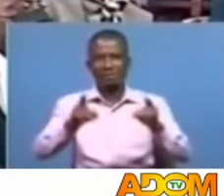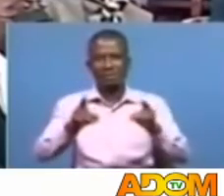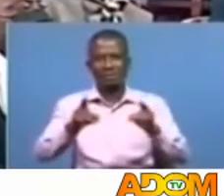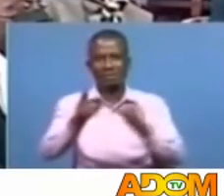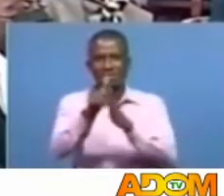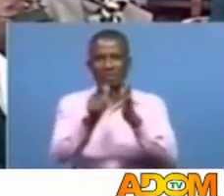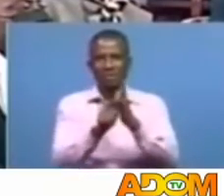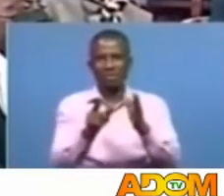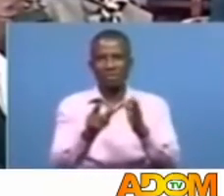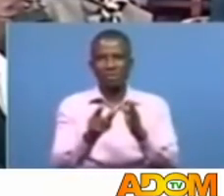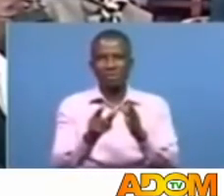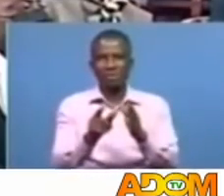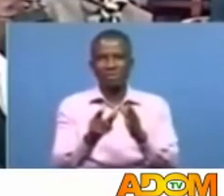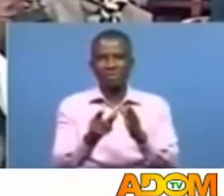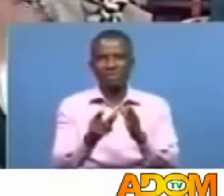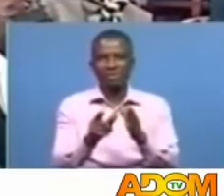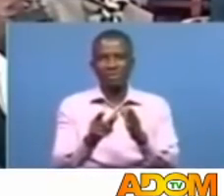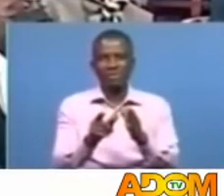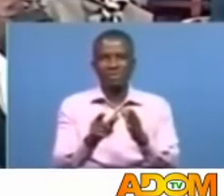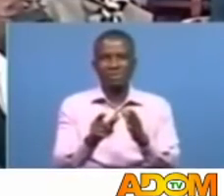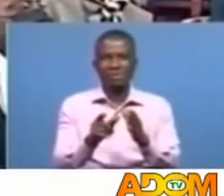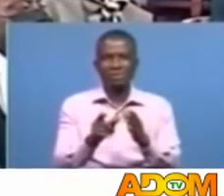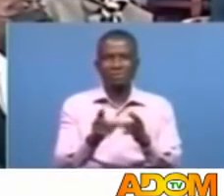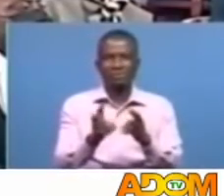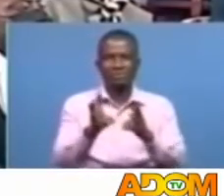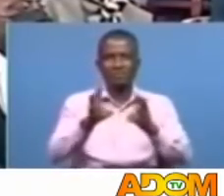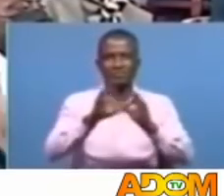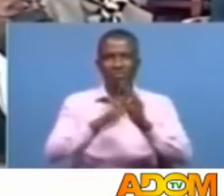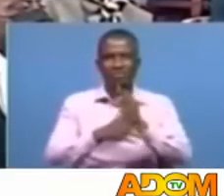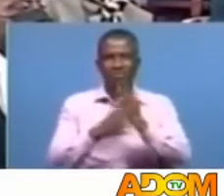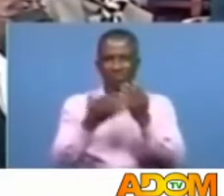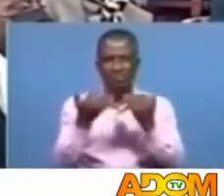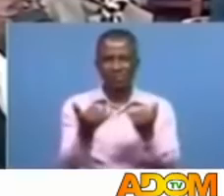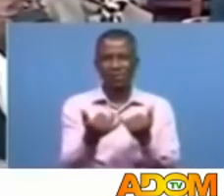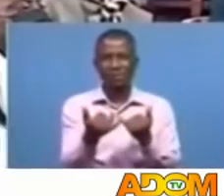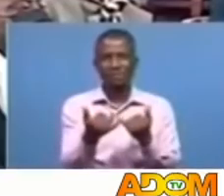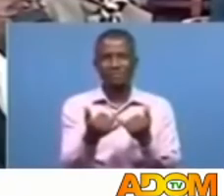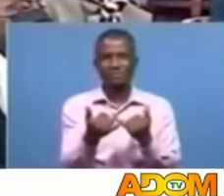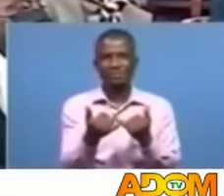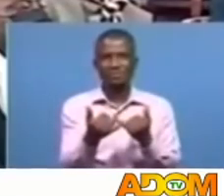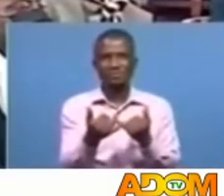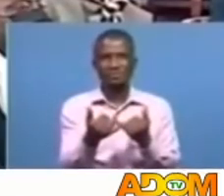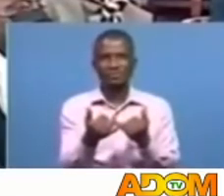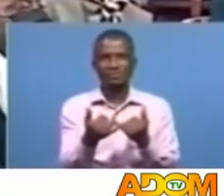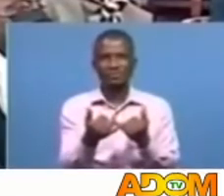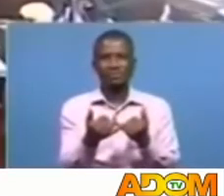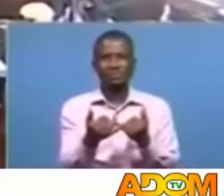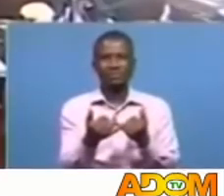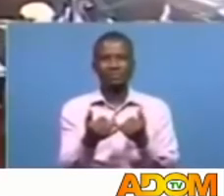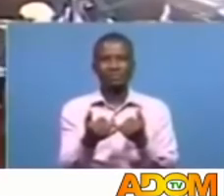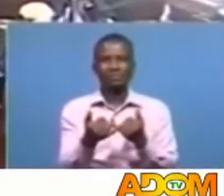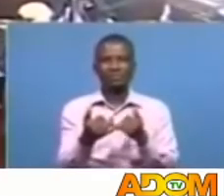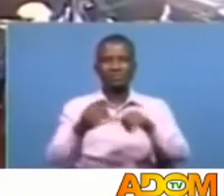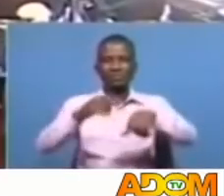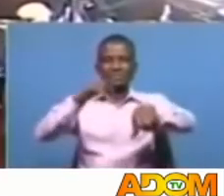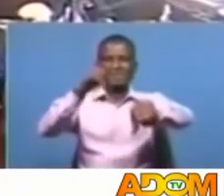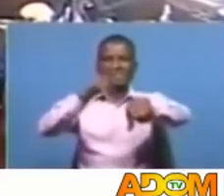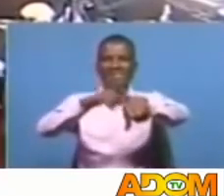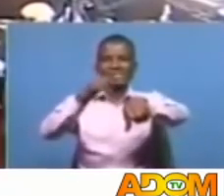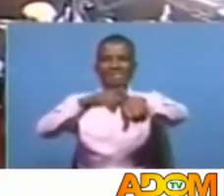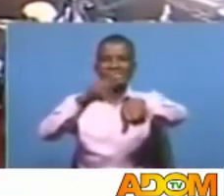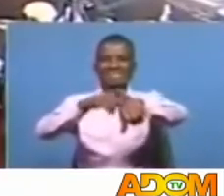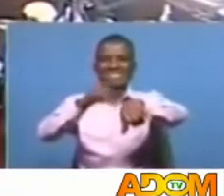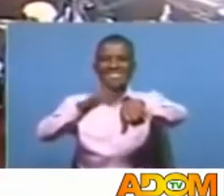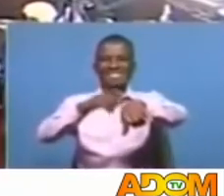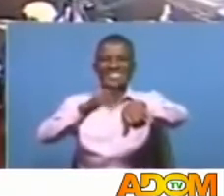your lordships. And as Akwa, that you got your time is up. May I just